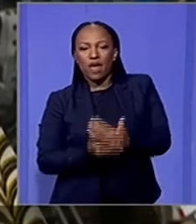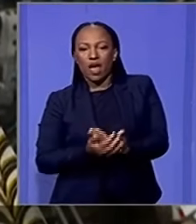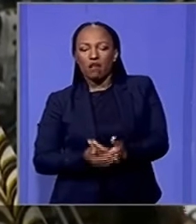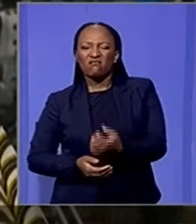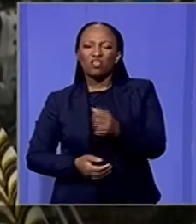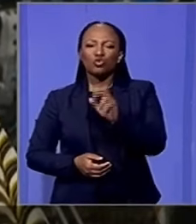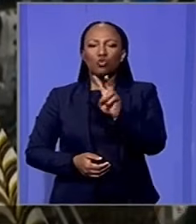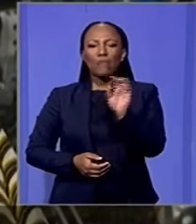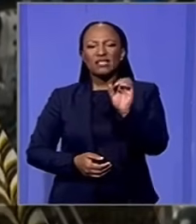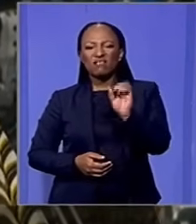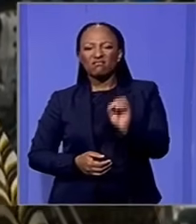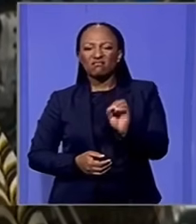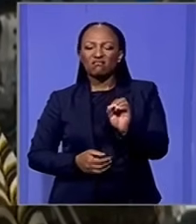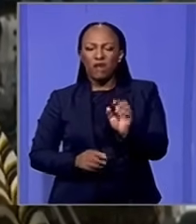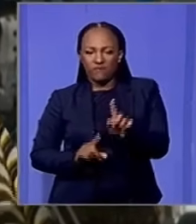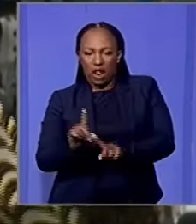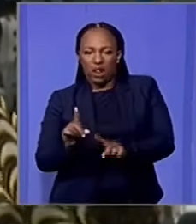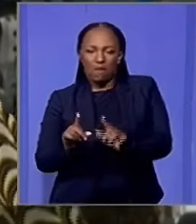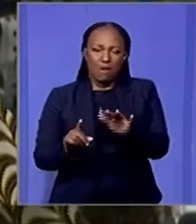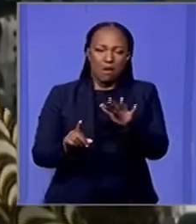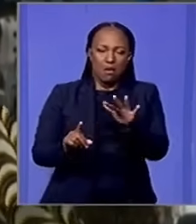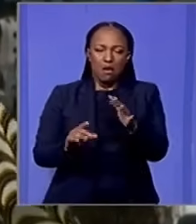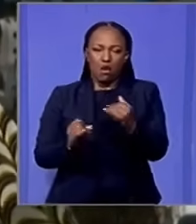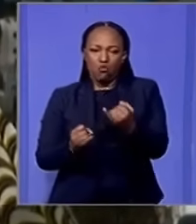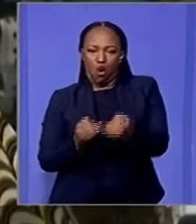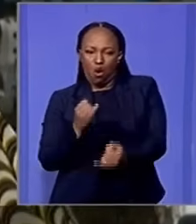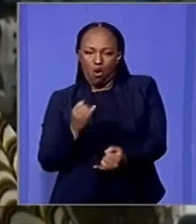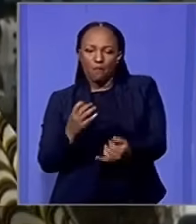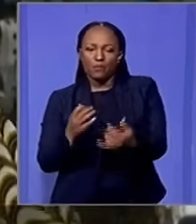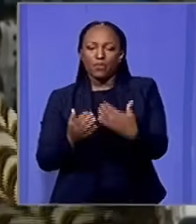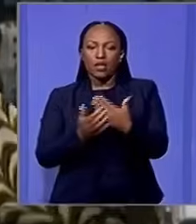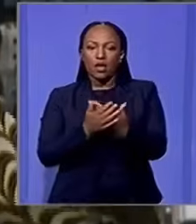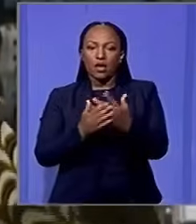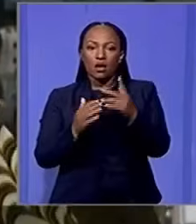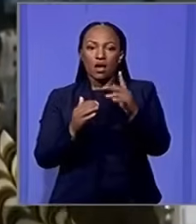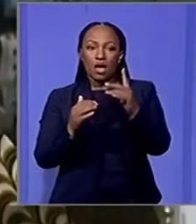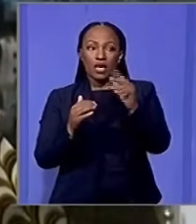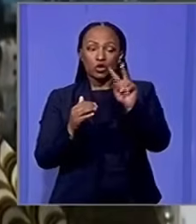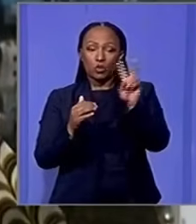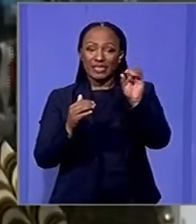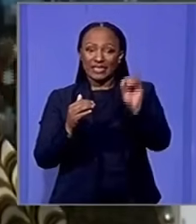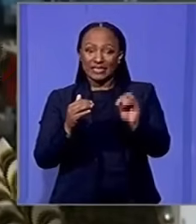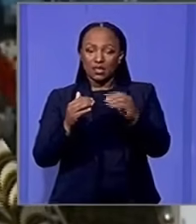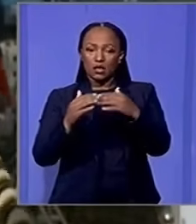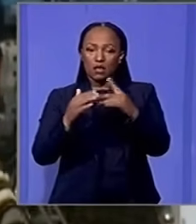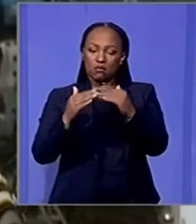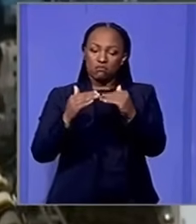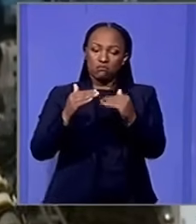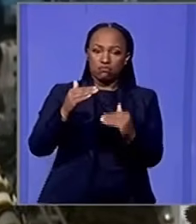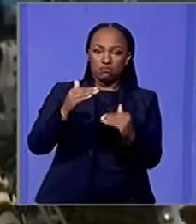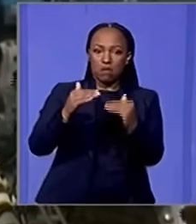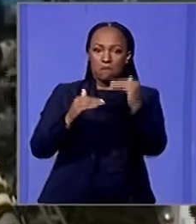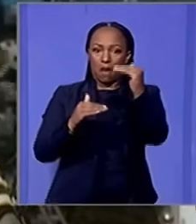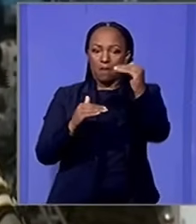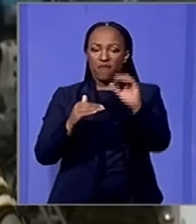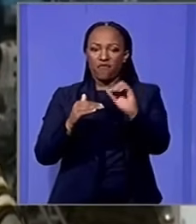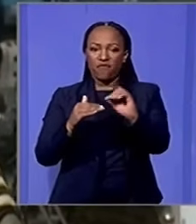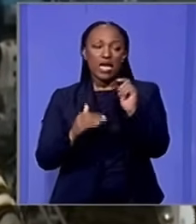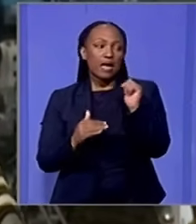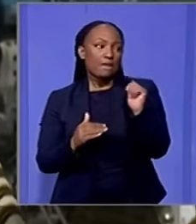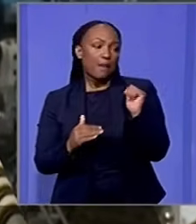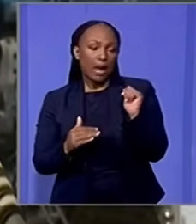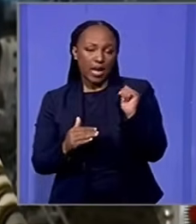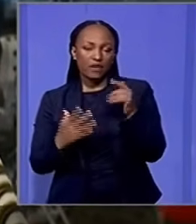tše pedi percent tše pedi di re either o ya ko godimo goba o ya ko fase ba rile maabane mo go rena ba